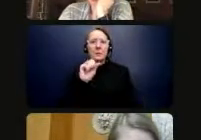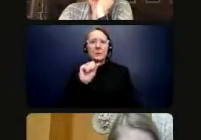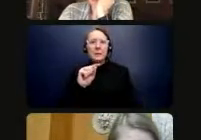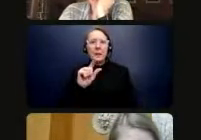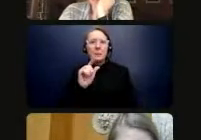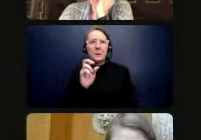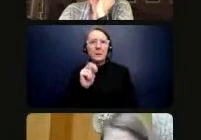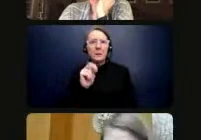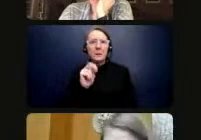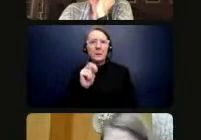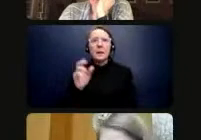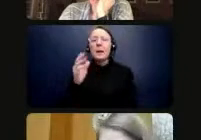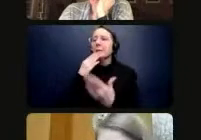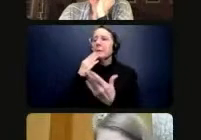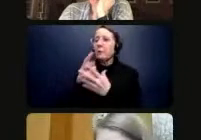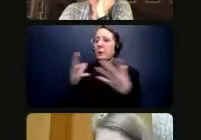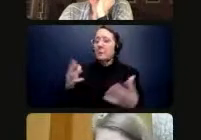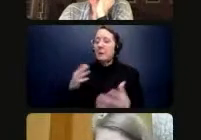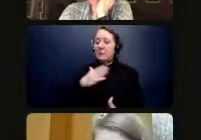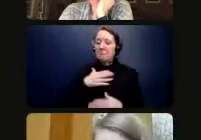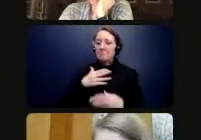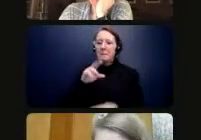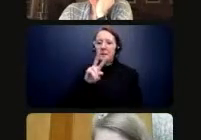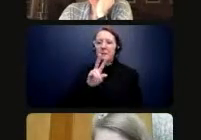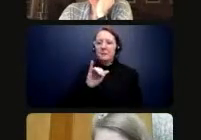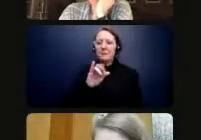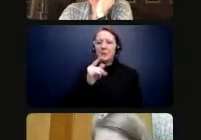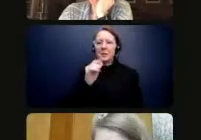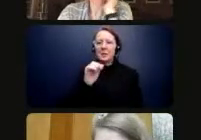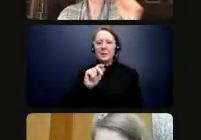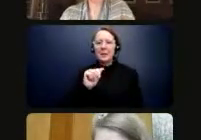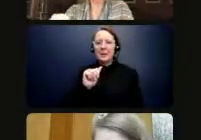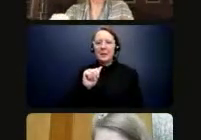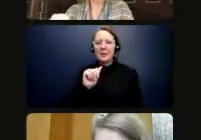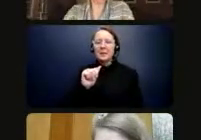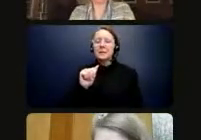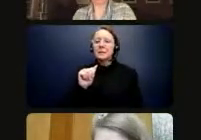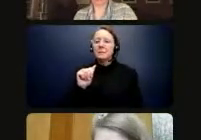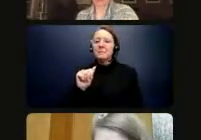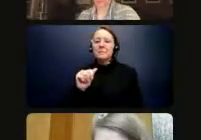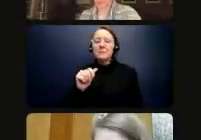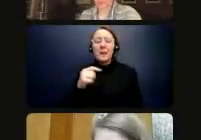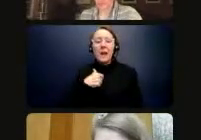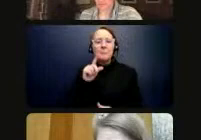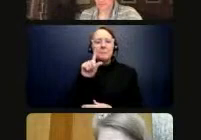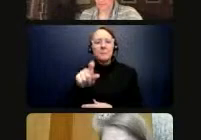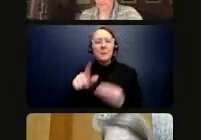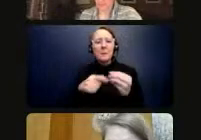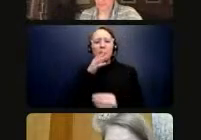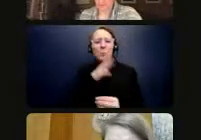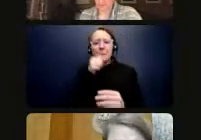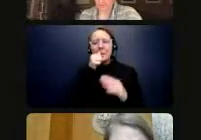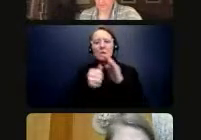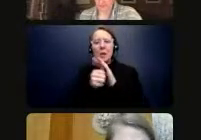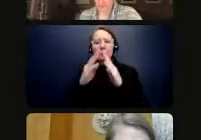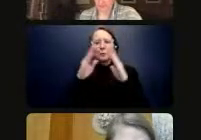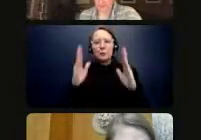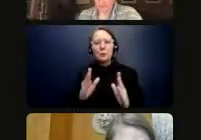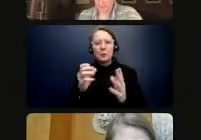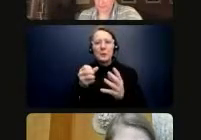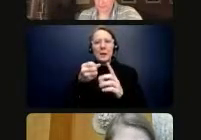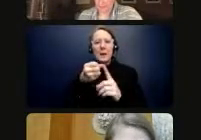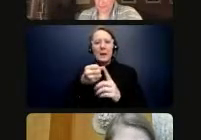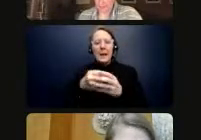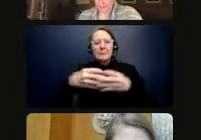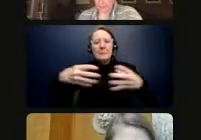Stapleton. I had a quick question about the women's sheltering expansion. Could you tell me a little bit more about who is